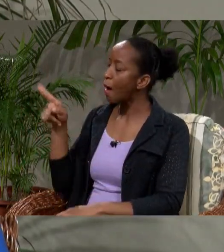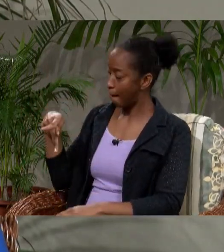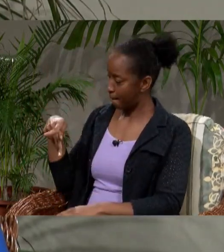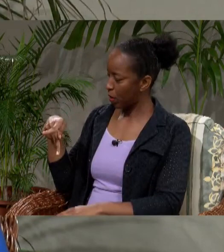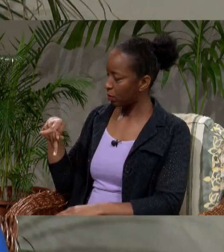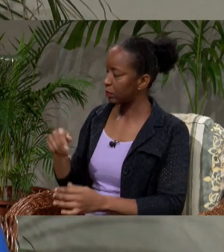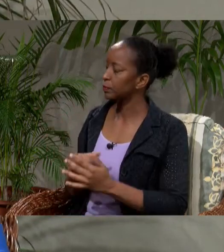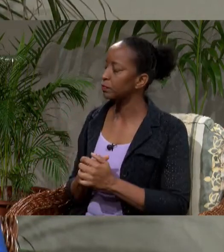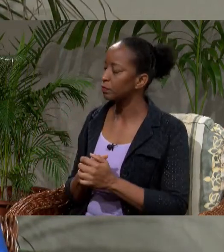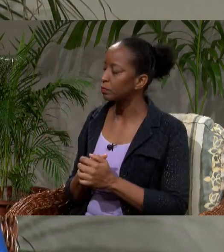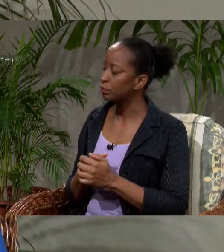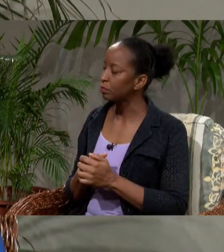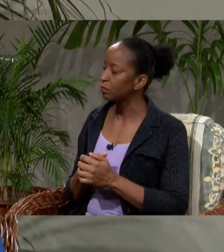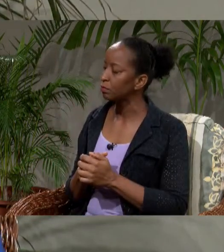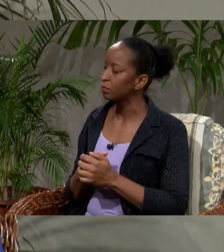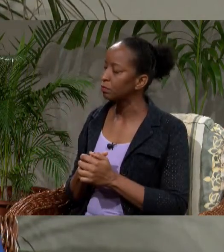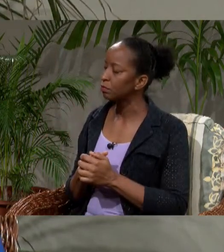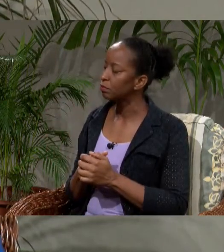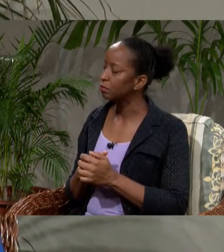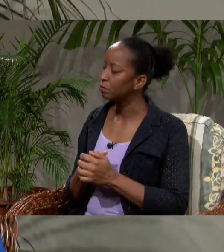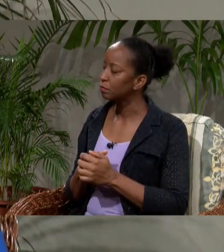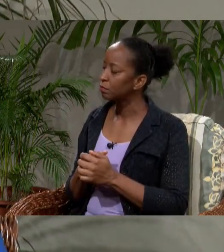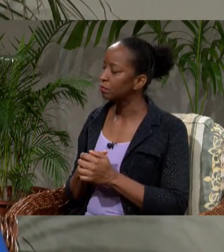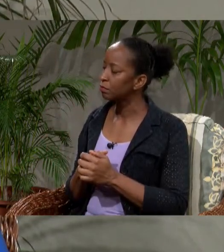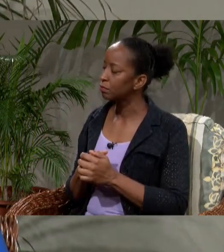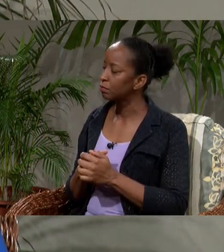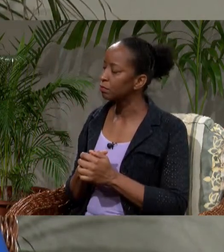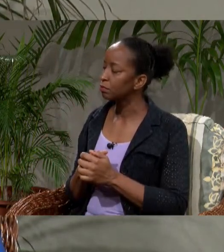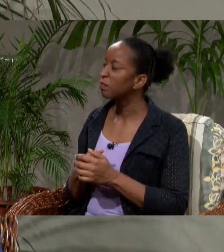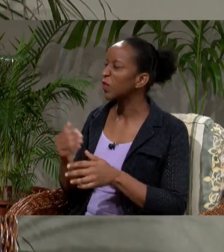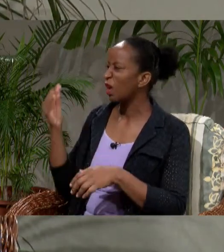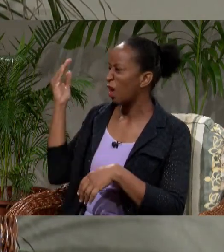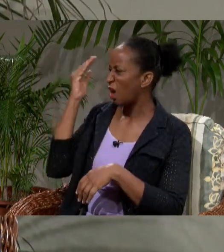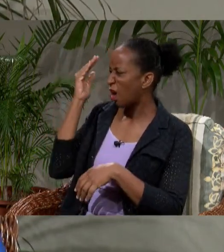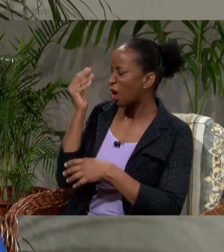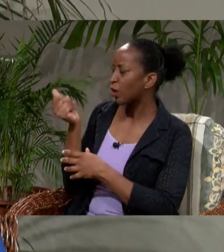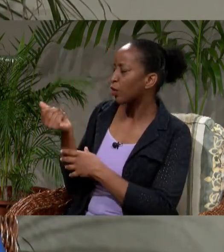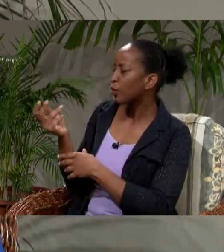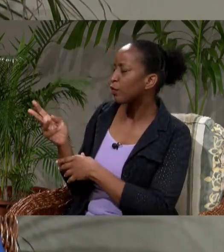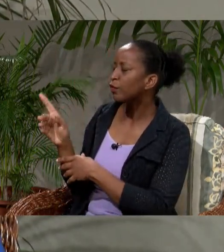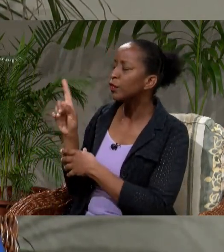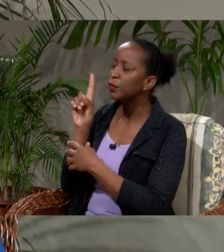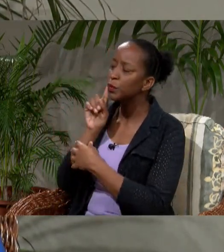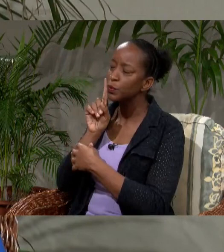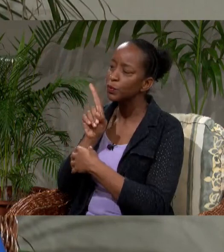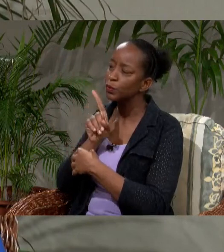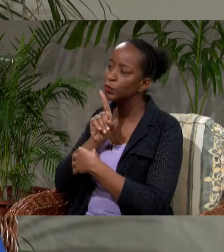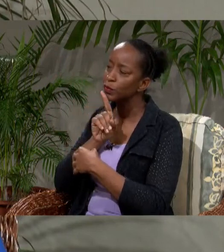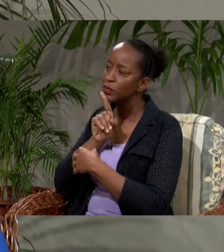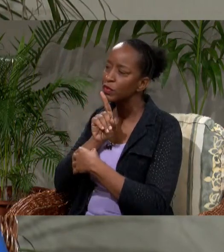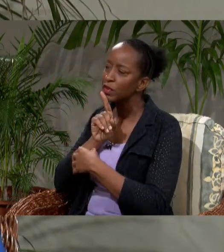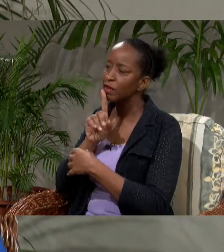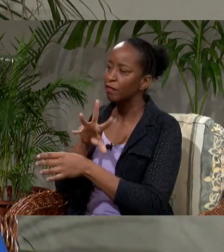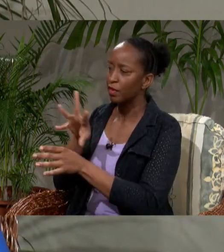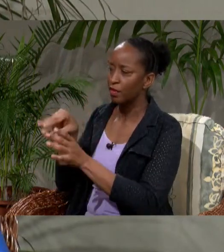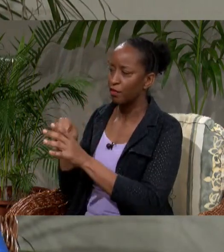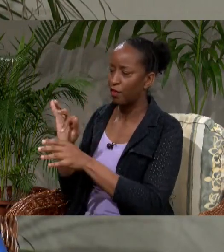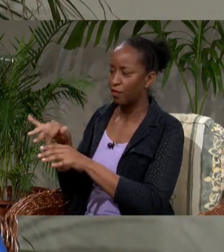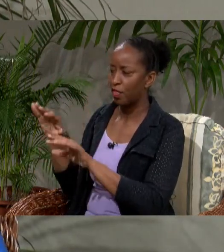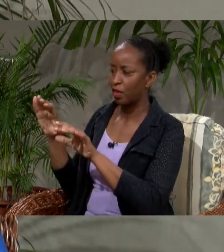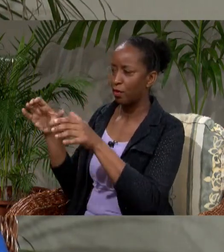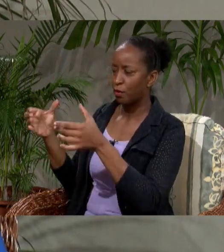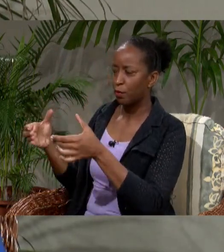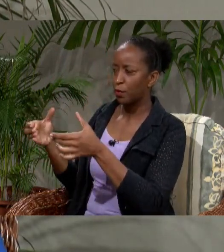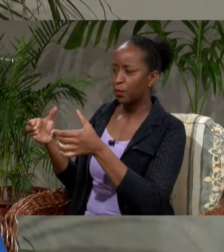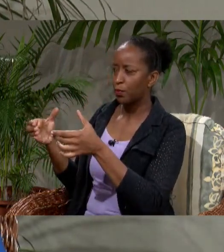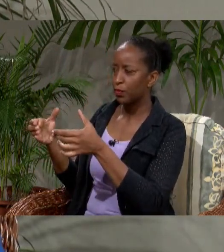this, I'm only aware of very few deaths around me as I mingle among the association. But in fact, it